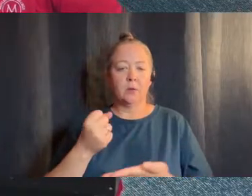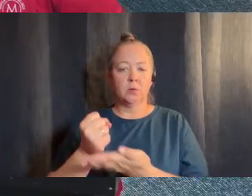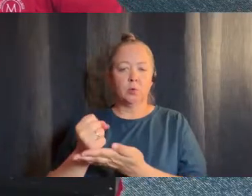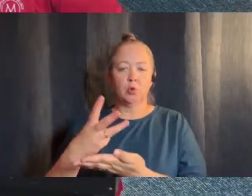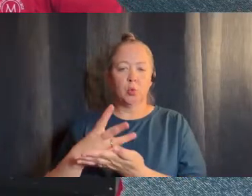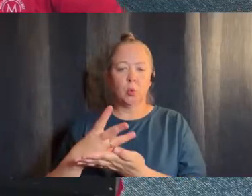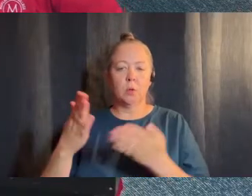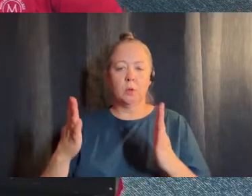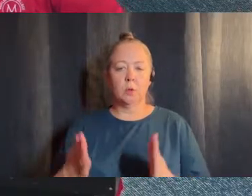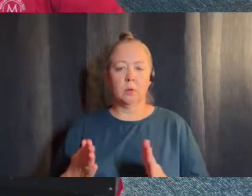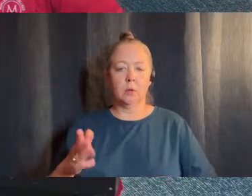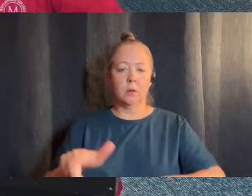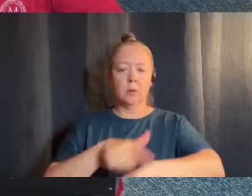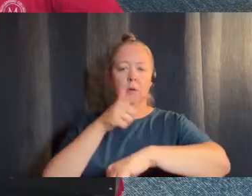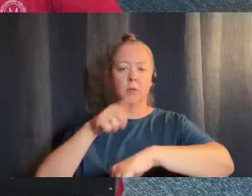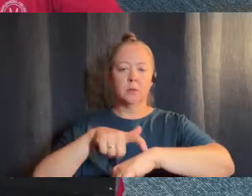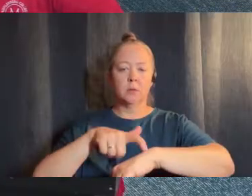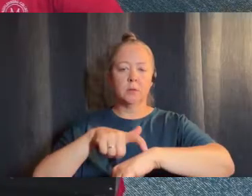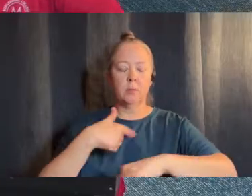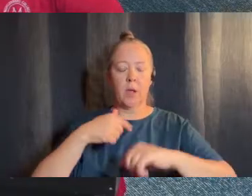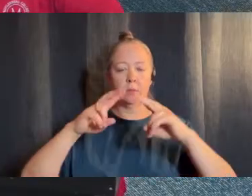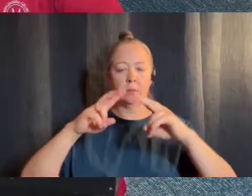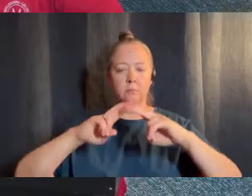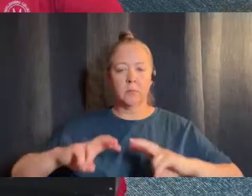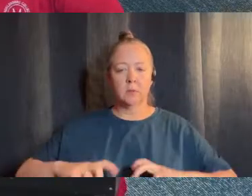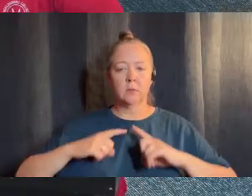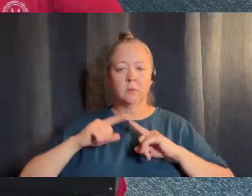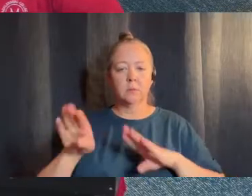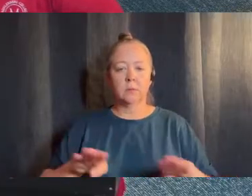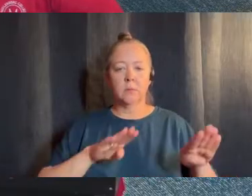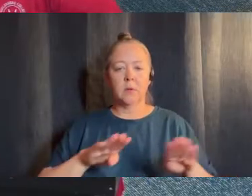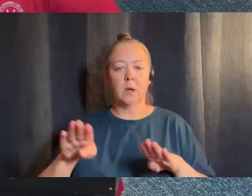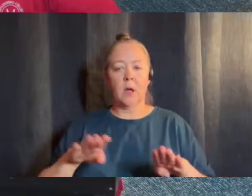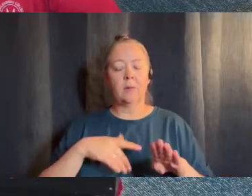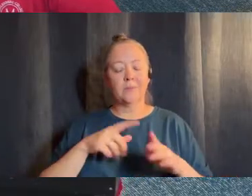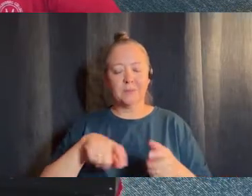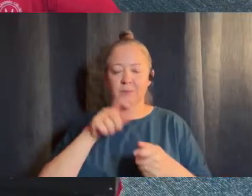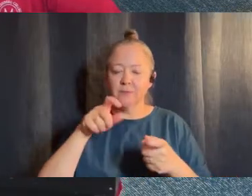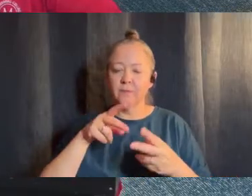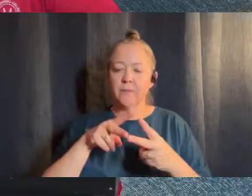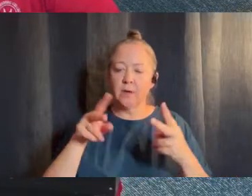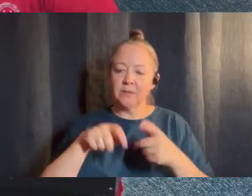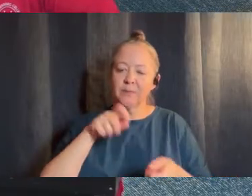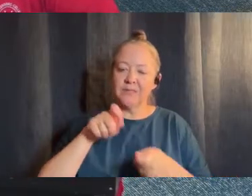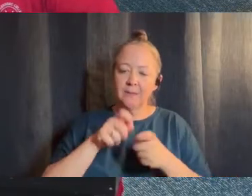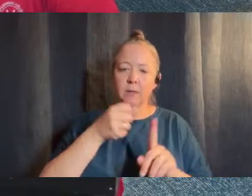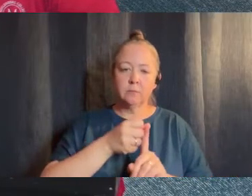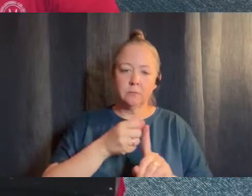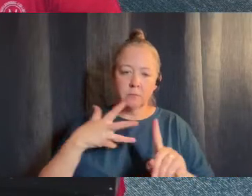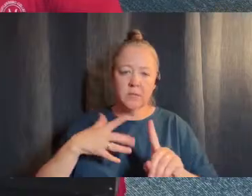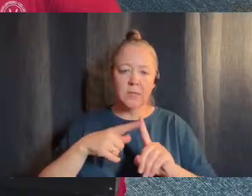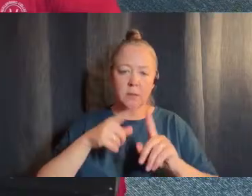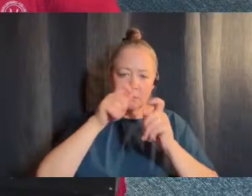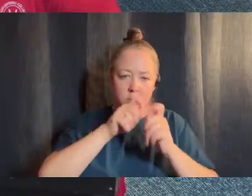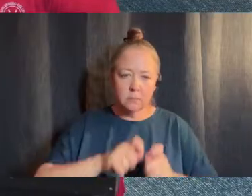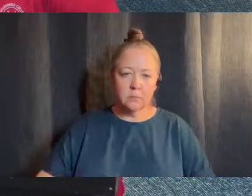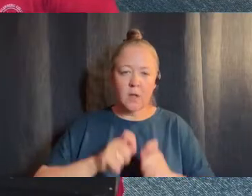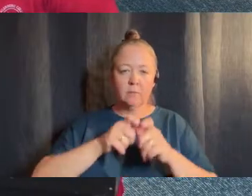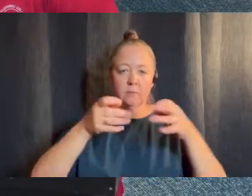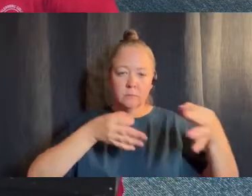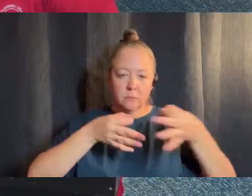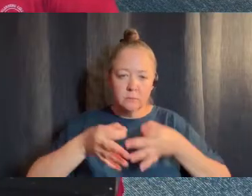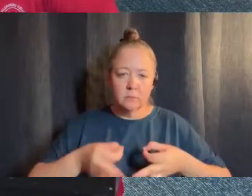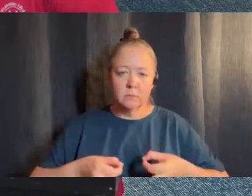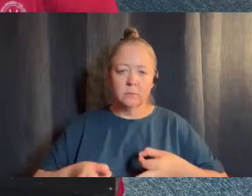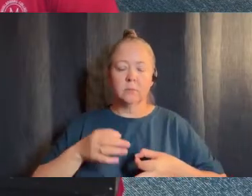in great detail, expressed my concern to both my ward representative and to the mayor about the process